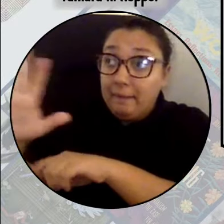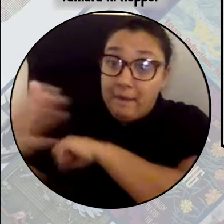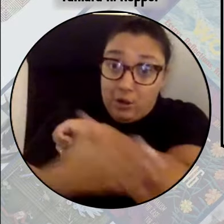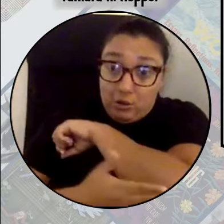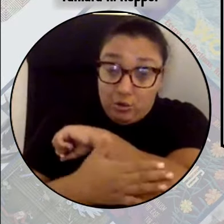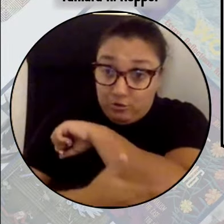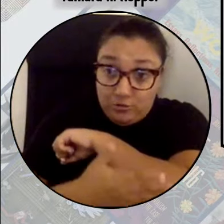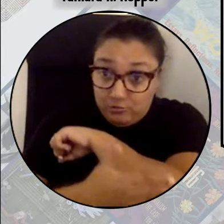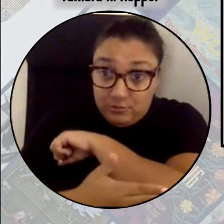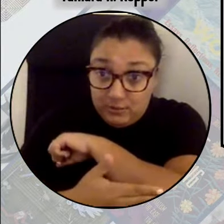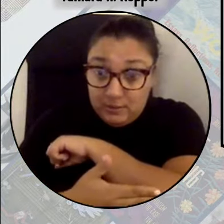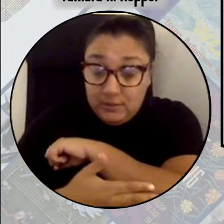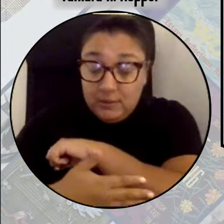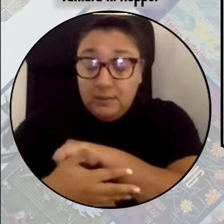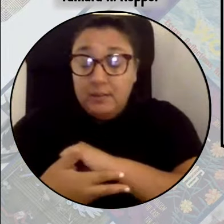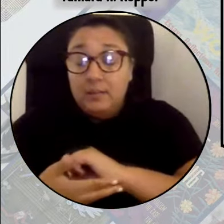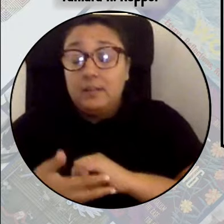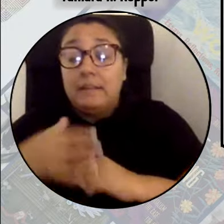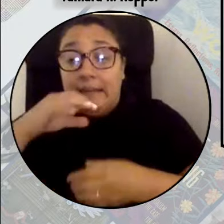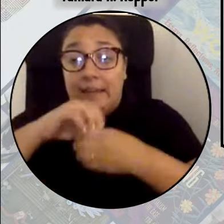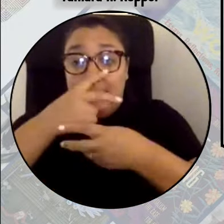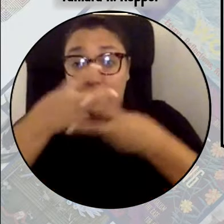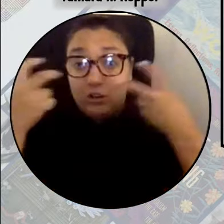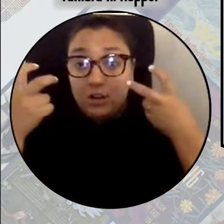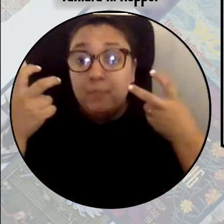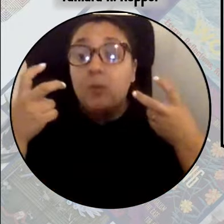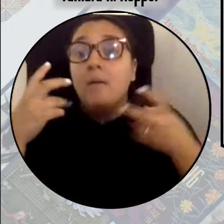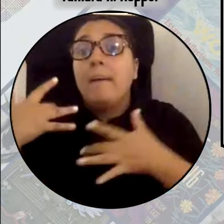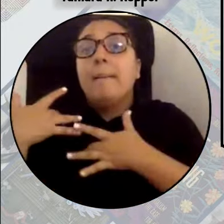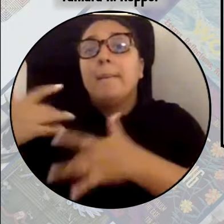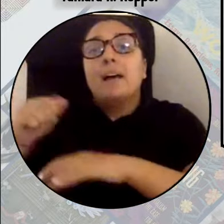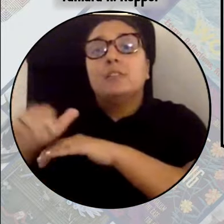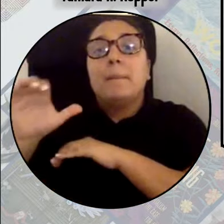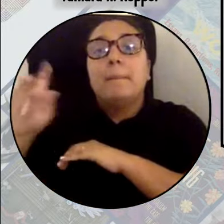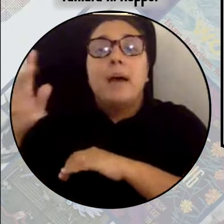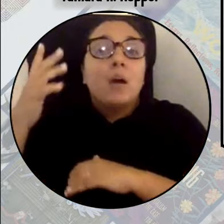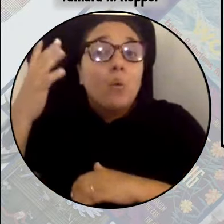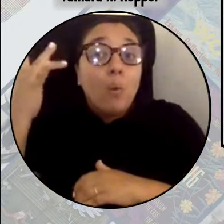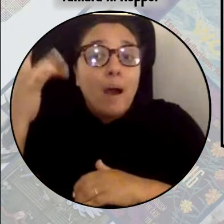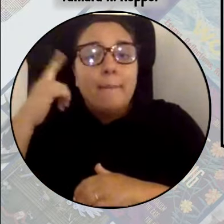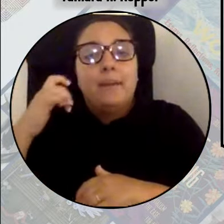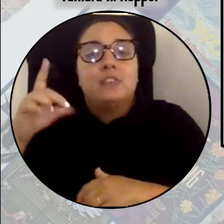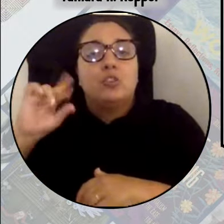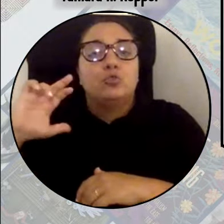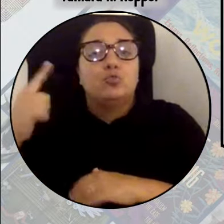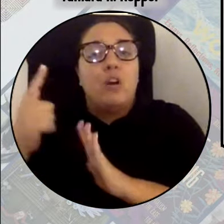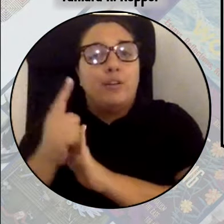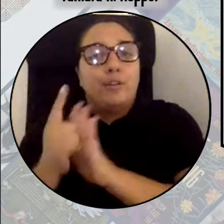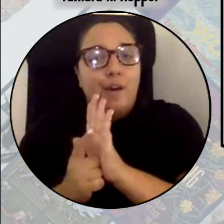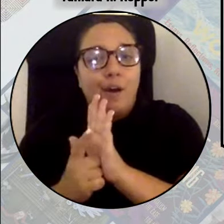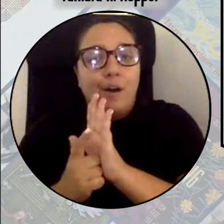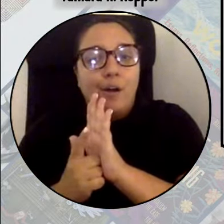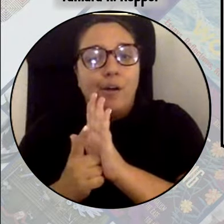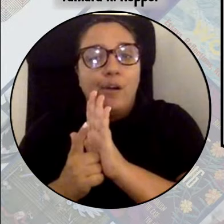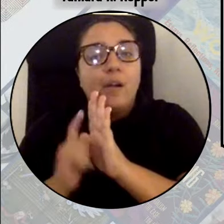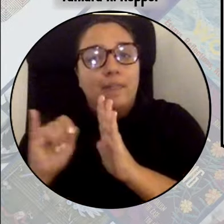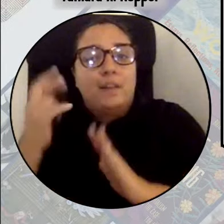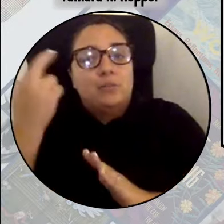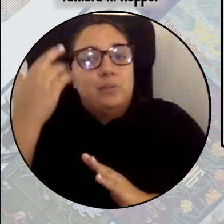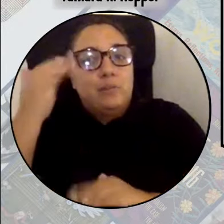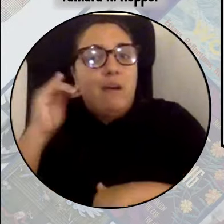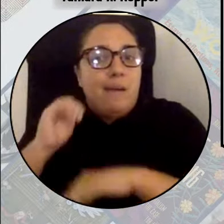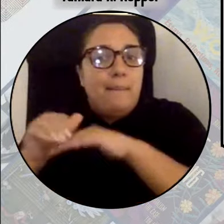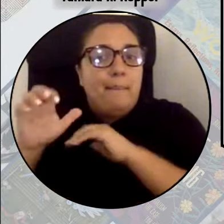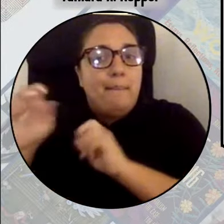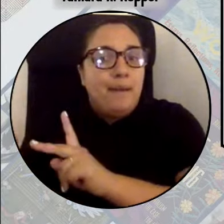punishment system are deported under drug laws. I mean, they're getting convicted of drug laws, right? And